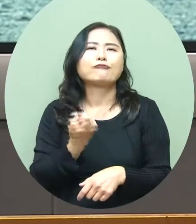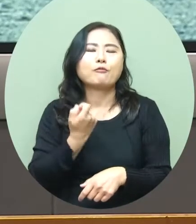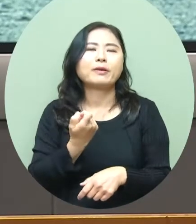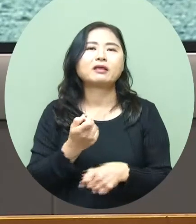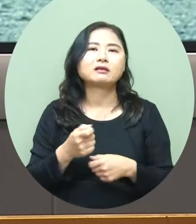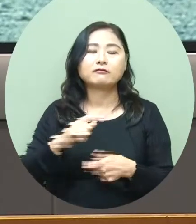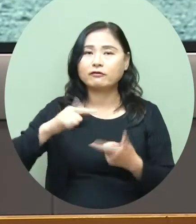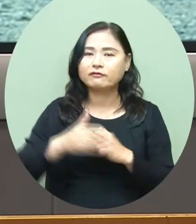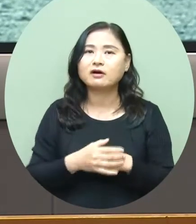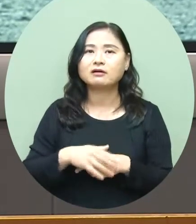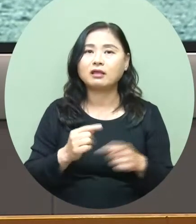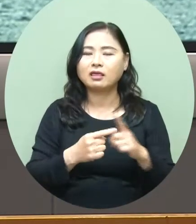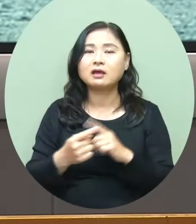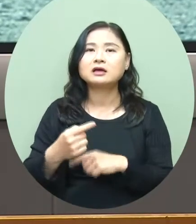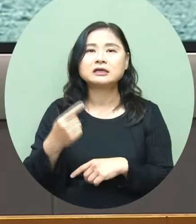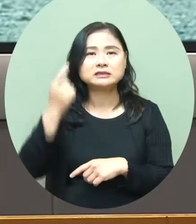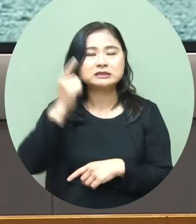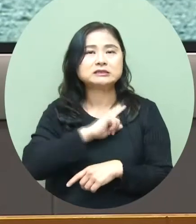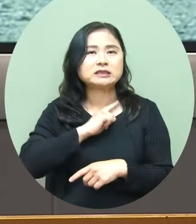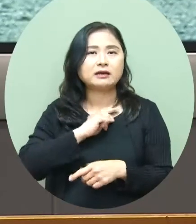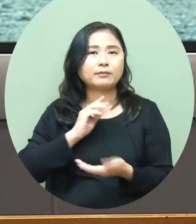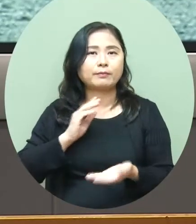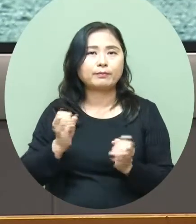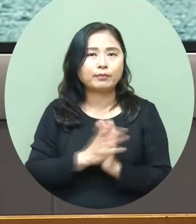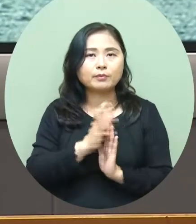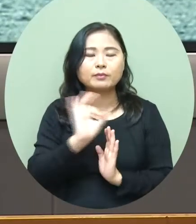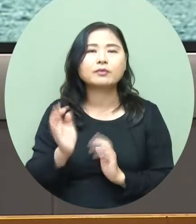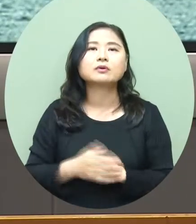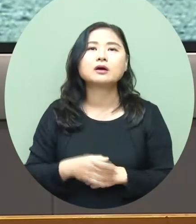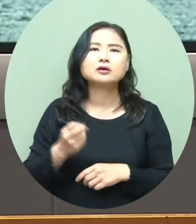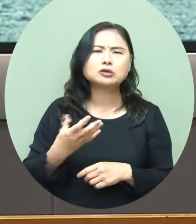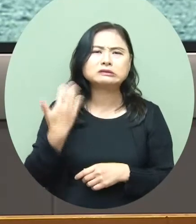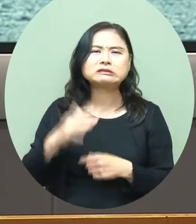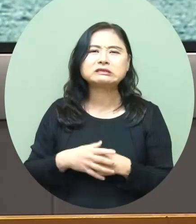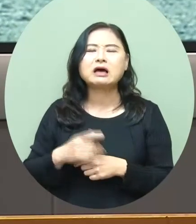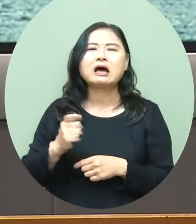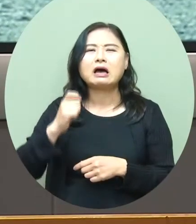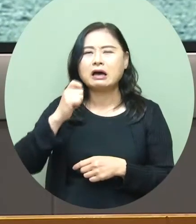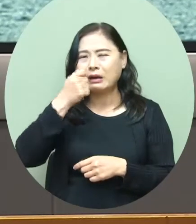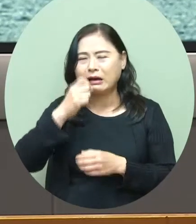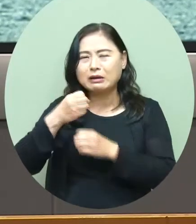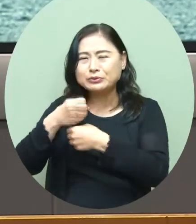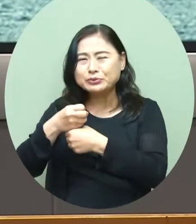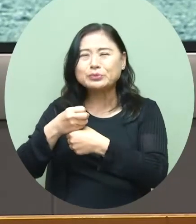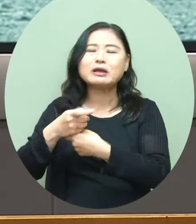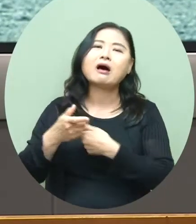This is both an effective and convenient way for people to know if they have been infected.